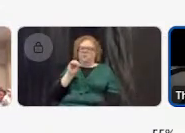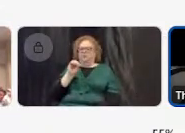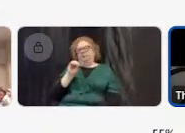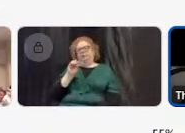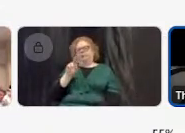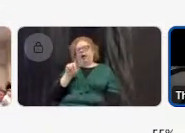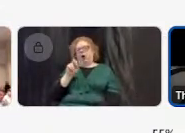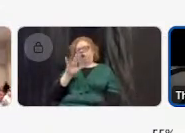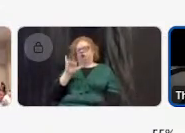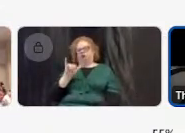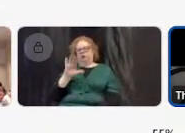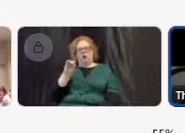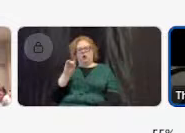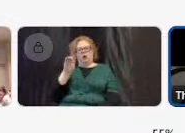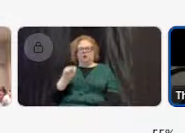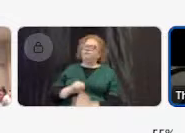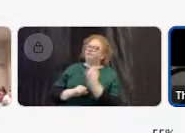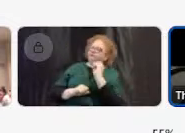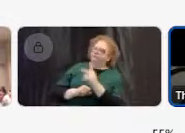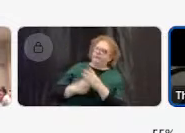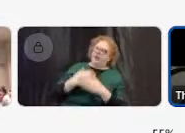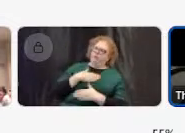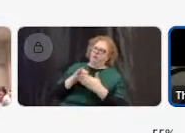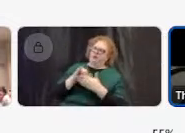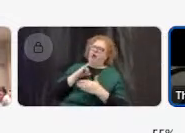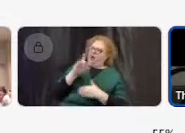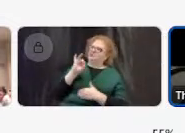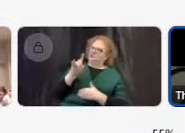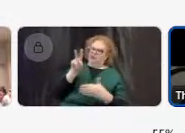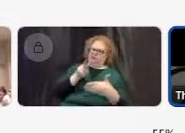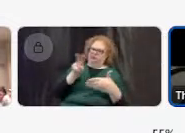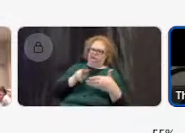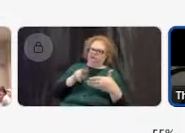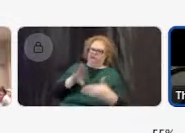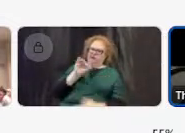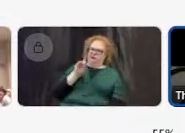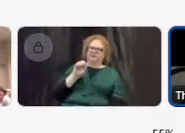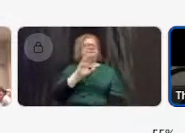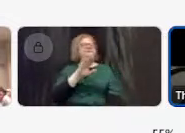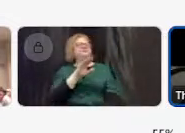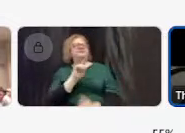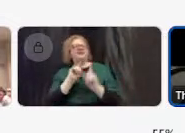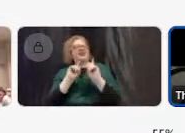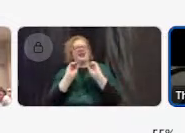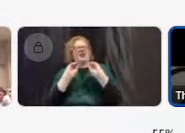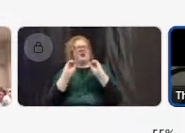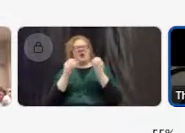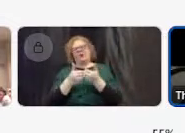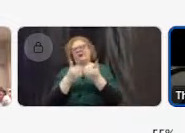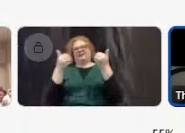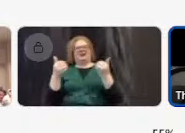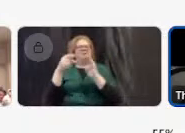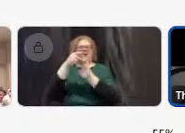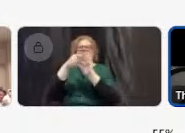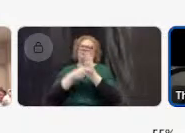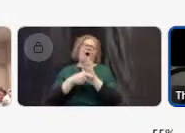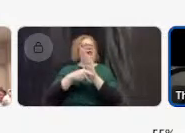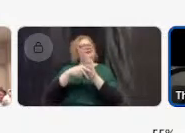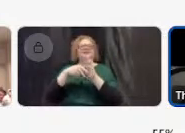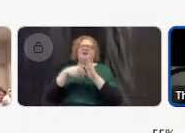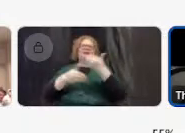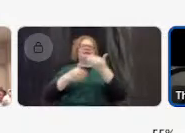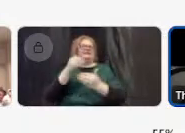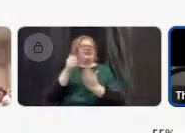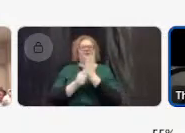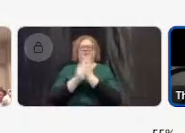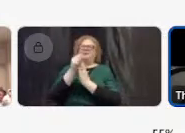spent quite a bit of time looking at the codes and I just couldn't find anything under the administrative review. There's no separate policy manual and procedures that's out there. It is